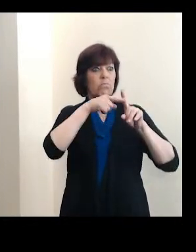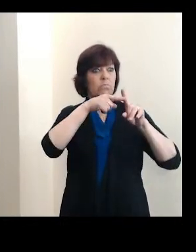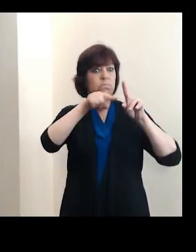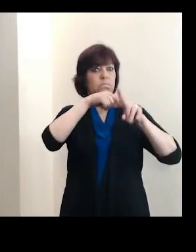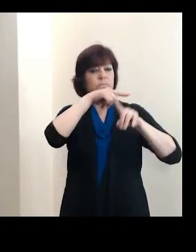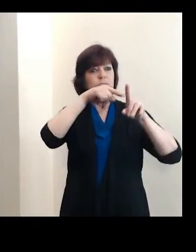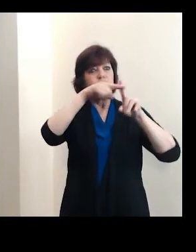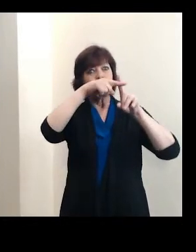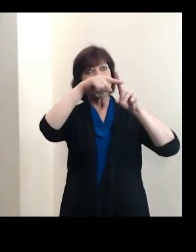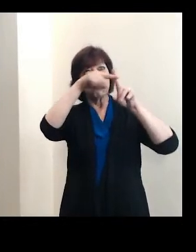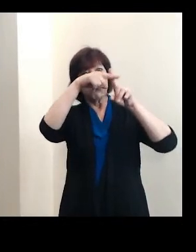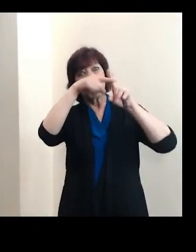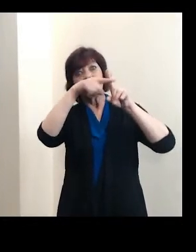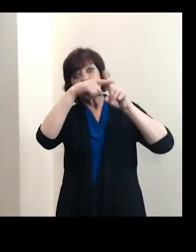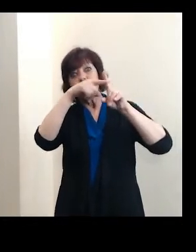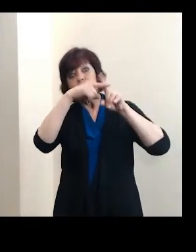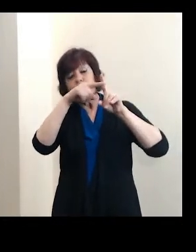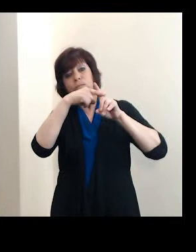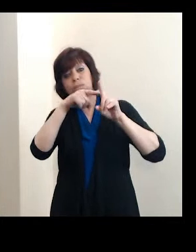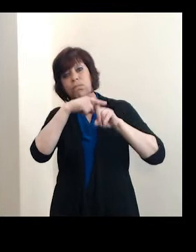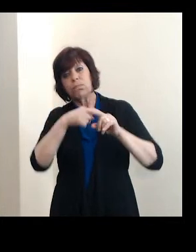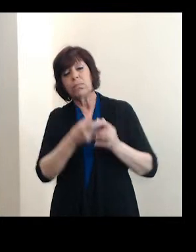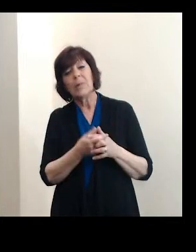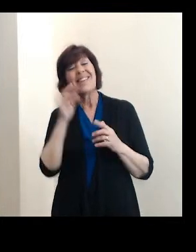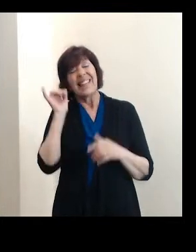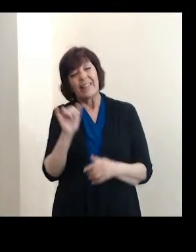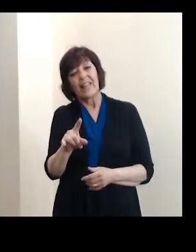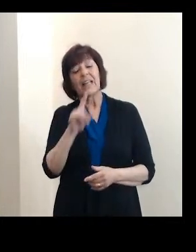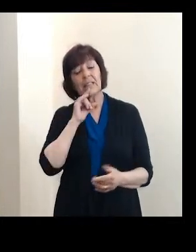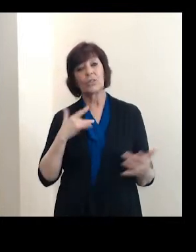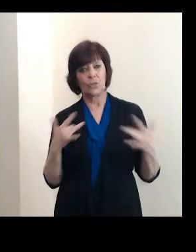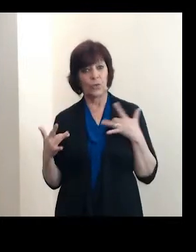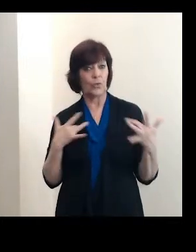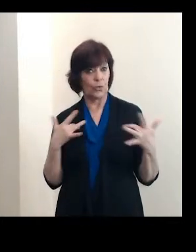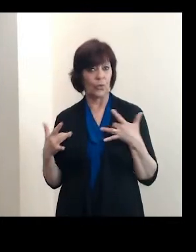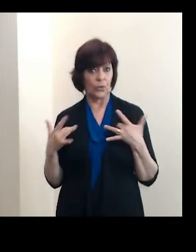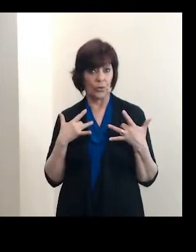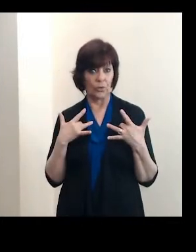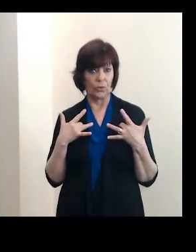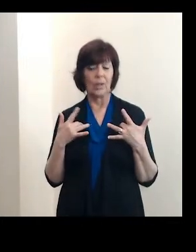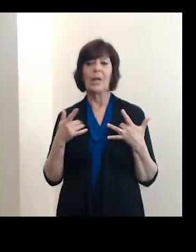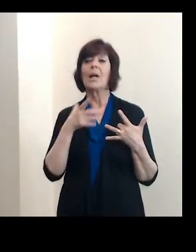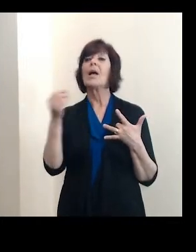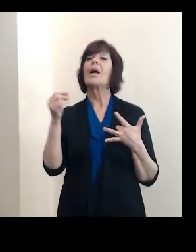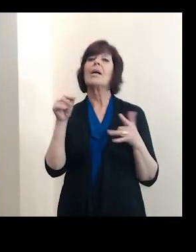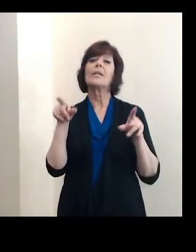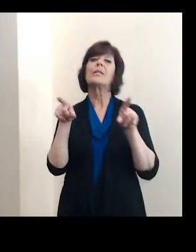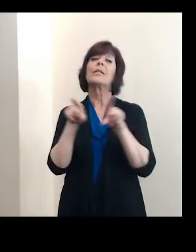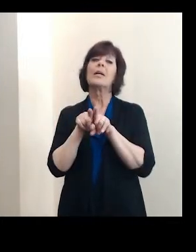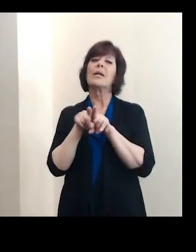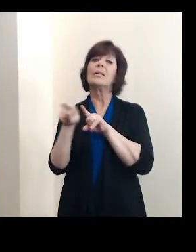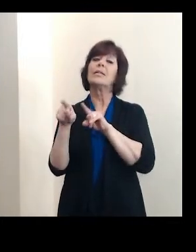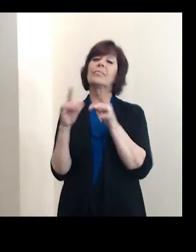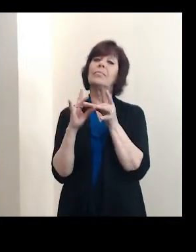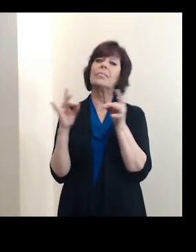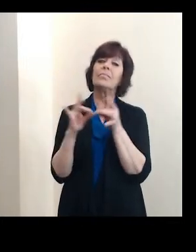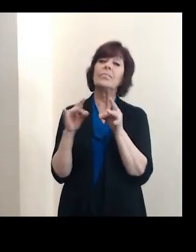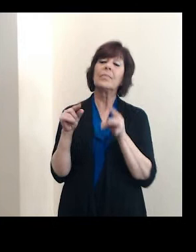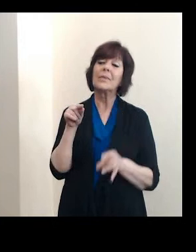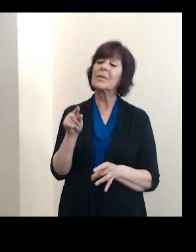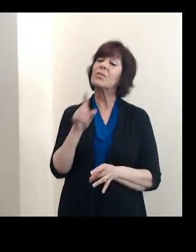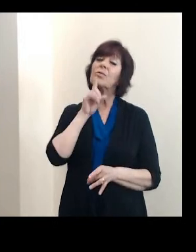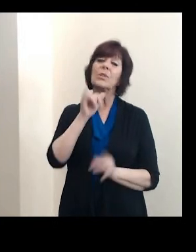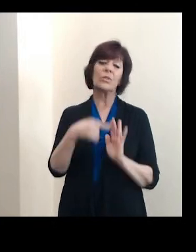20 every week that are testing positive. So that is a concern, and it is, the county executive mentioned that this is